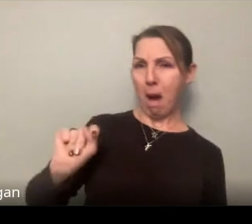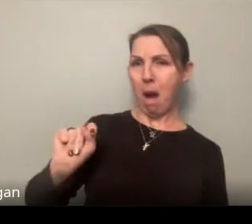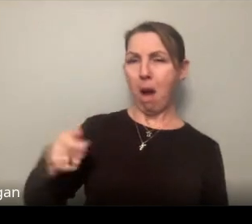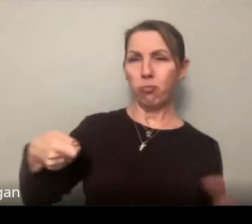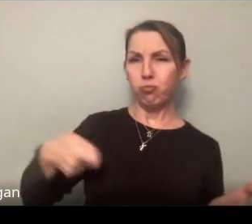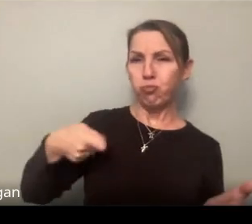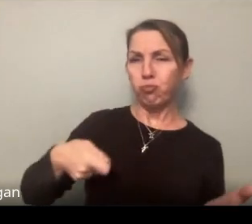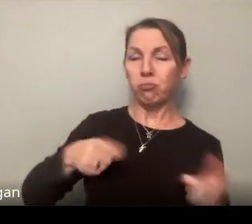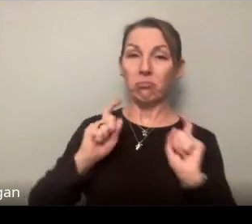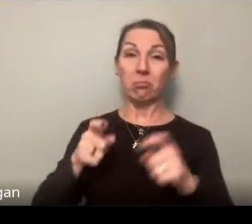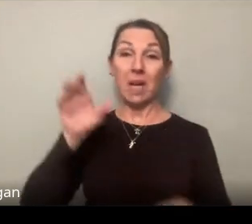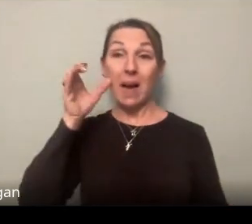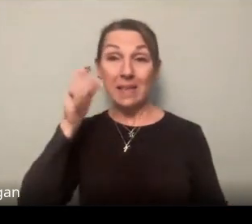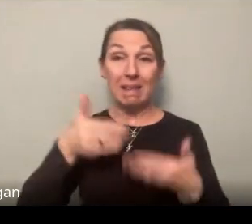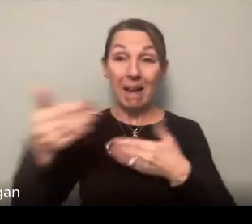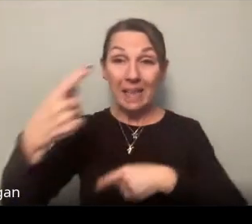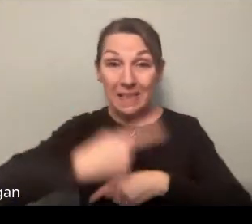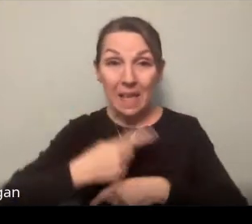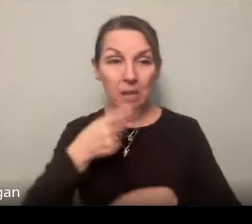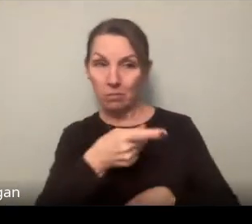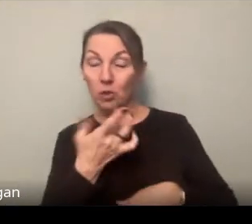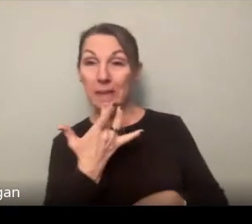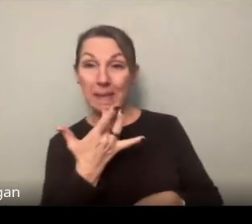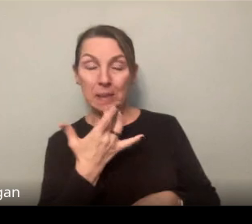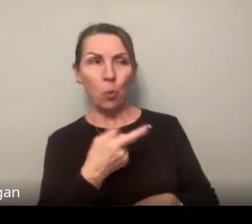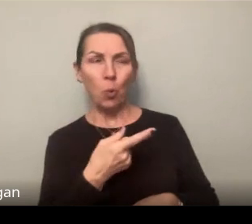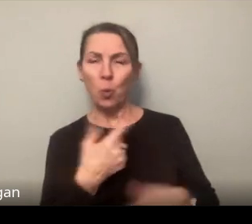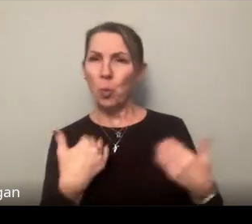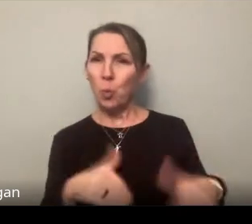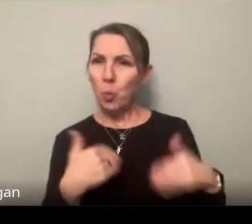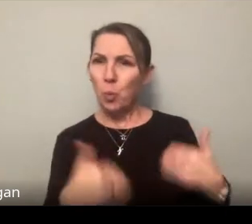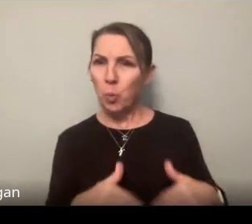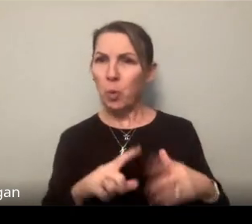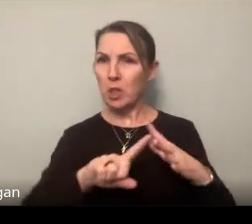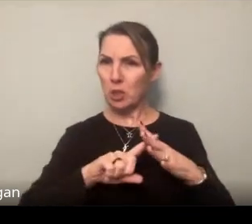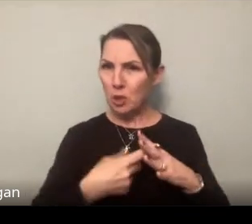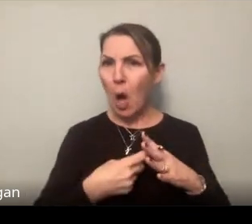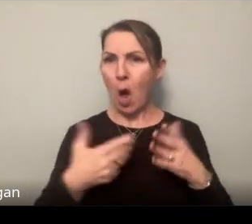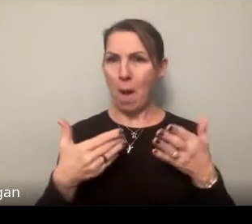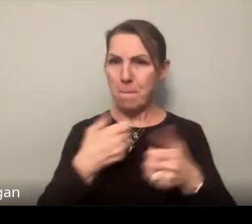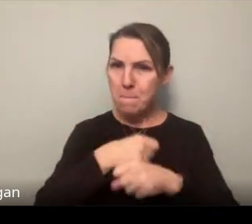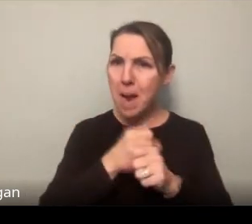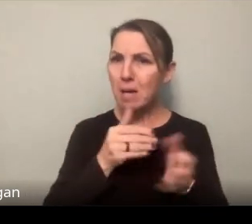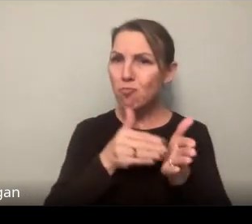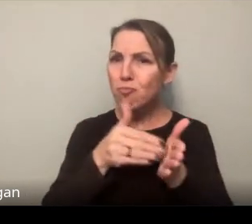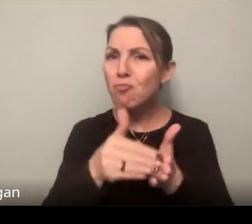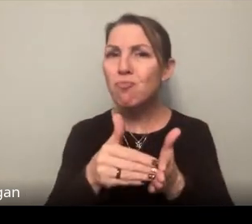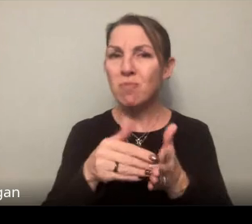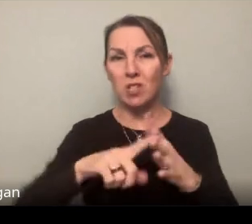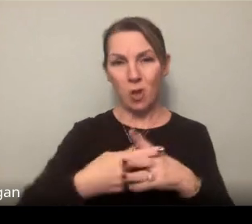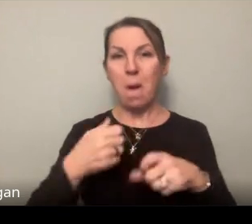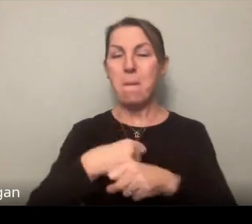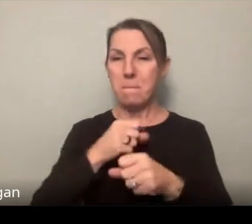I gave it to my cousin the next day for her to try. She's like, you need to put this on rotation. So I started making fish stew. And here it is.